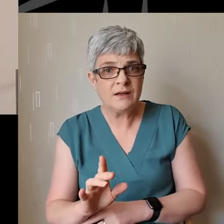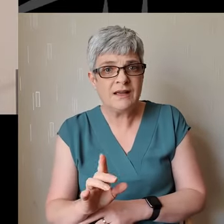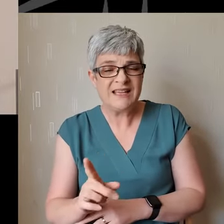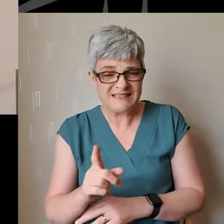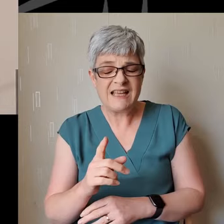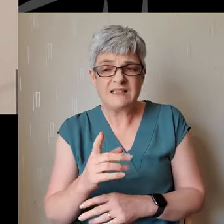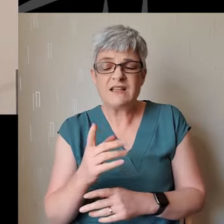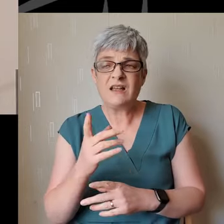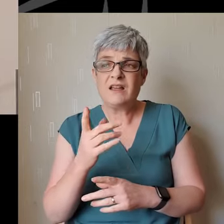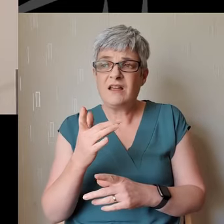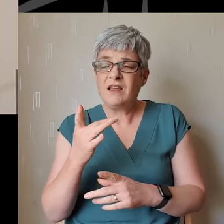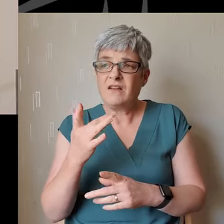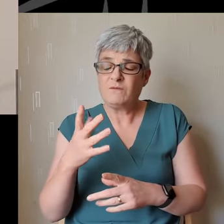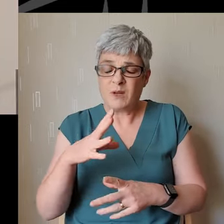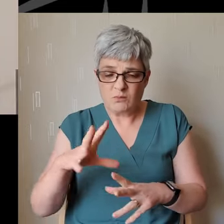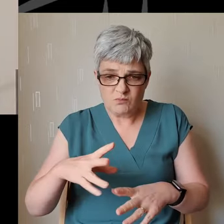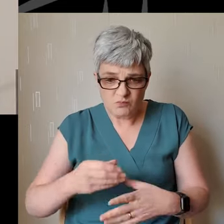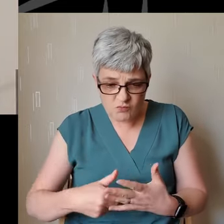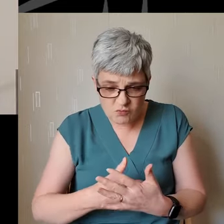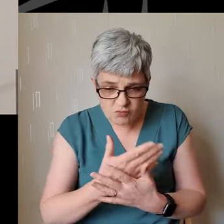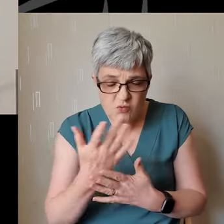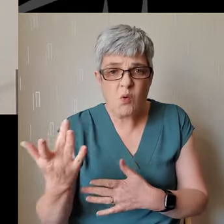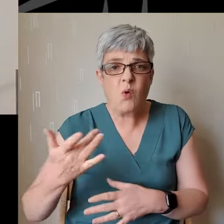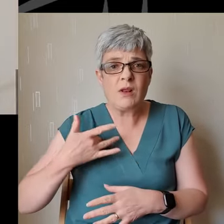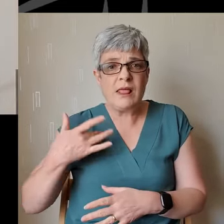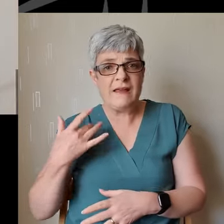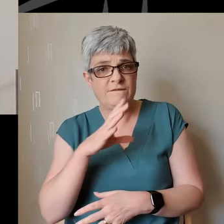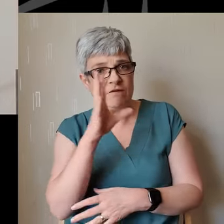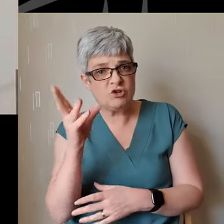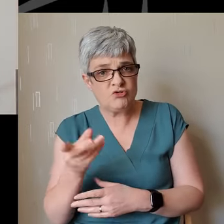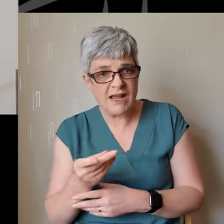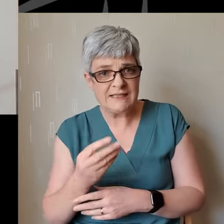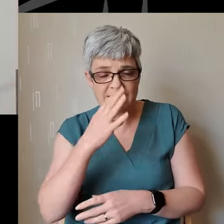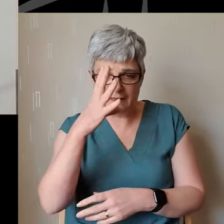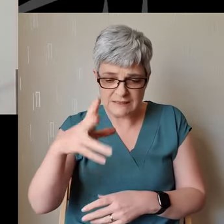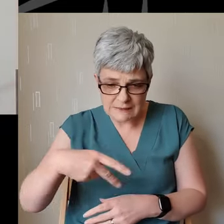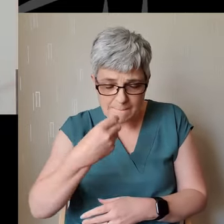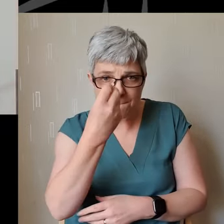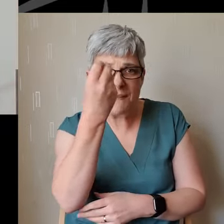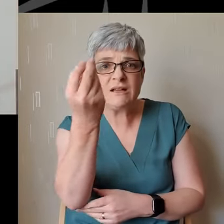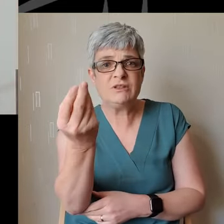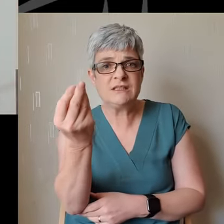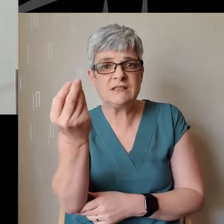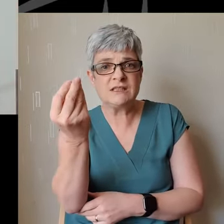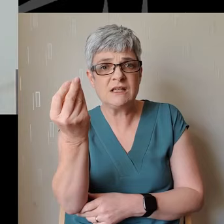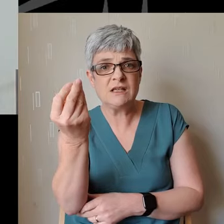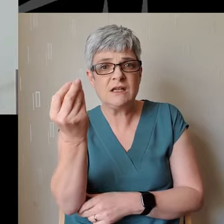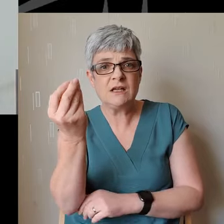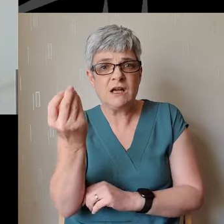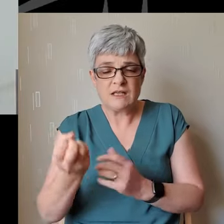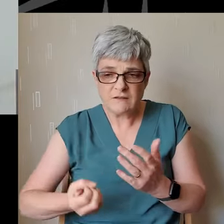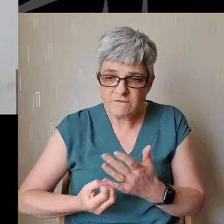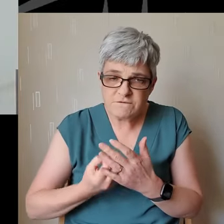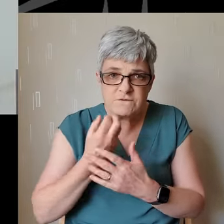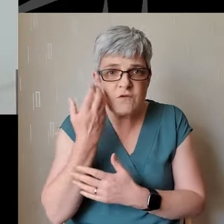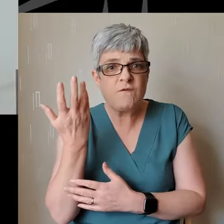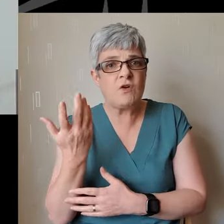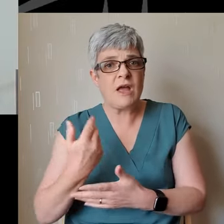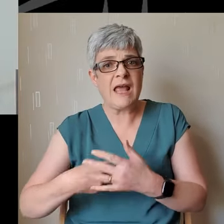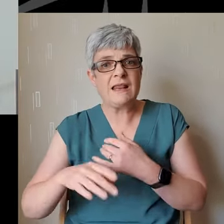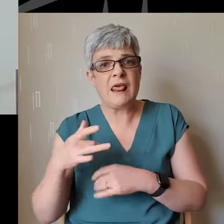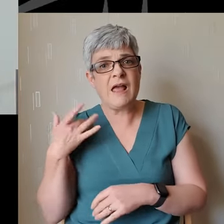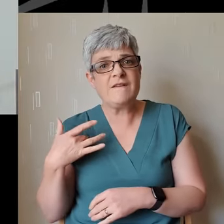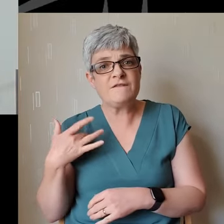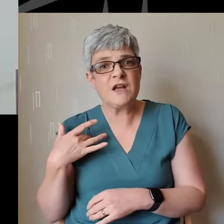life of Christ grows in us, if the Holy Spirit is bringing the work and the ways of Jesus into fruition in our lives, we will see